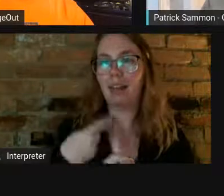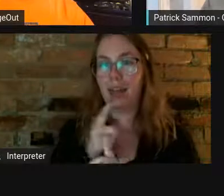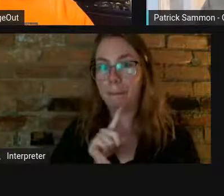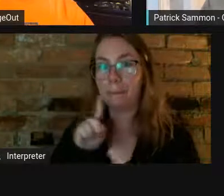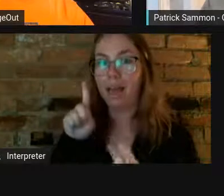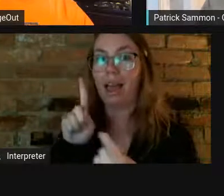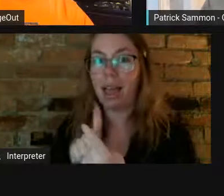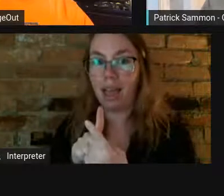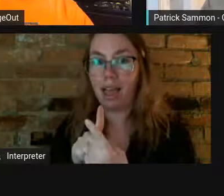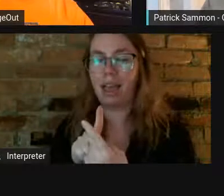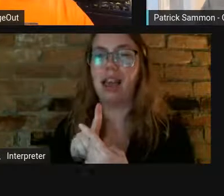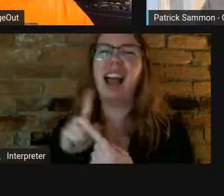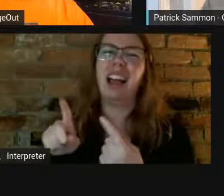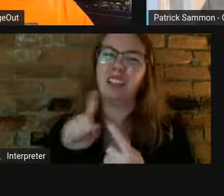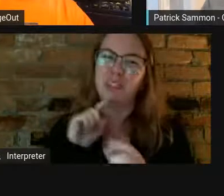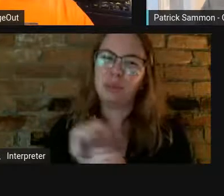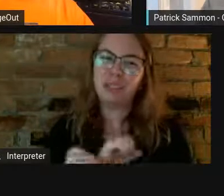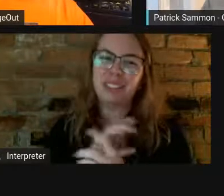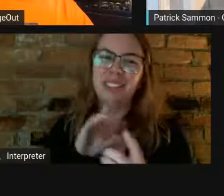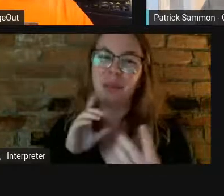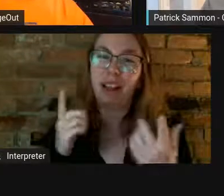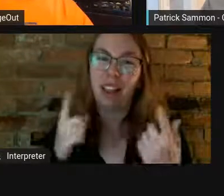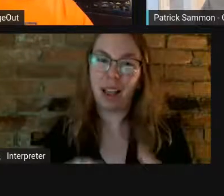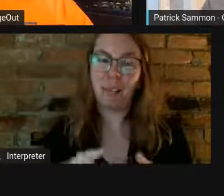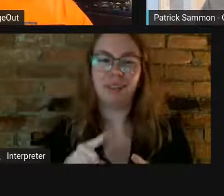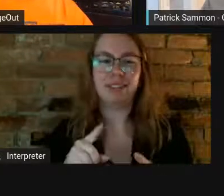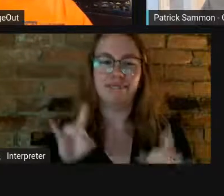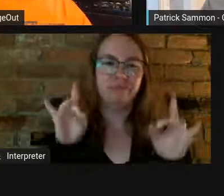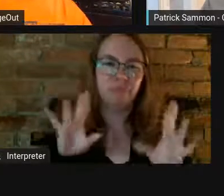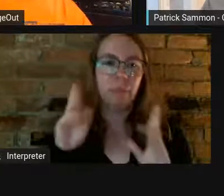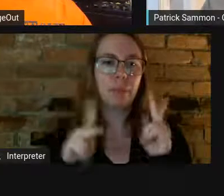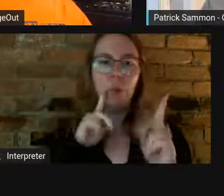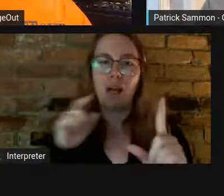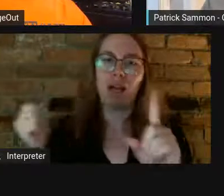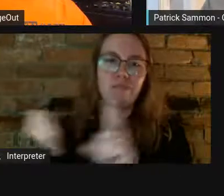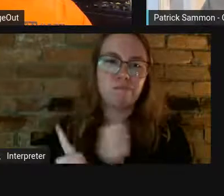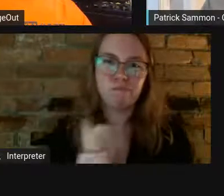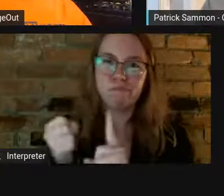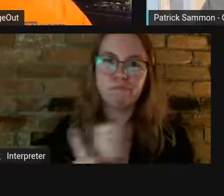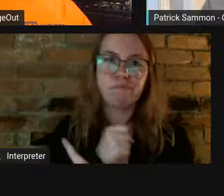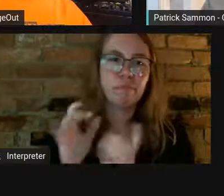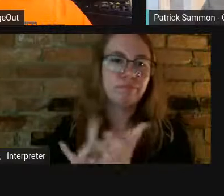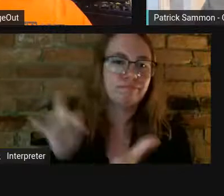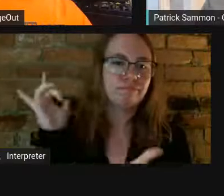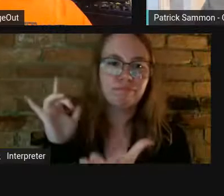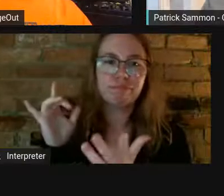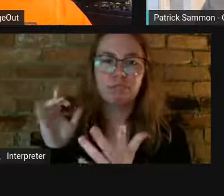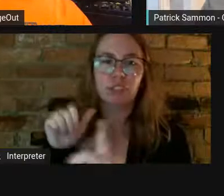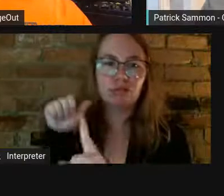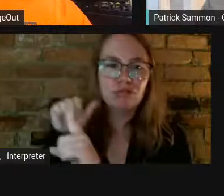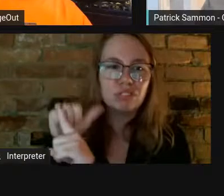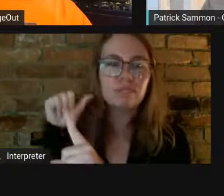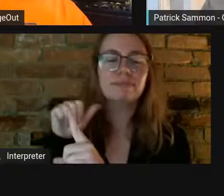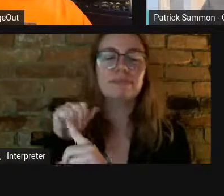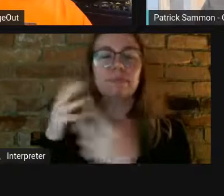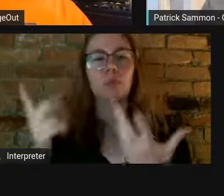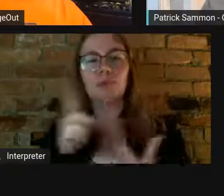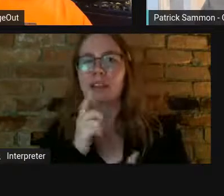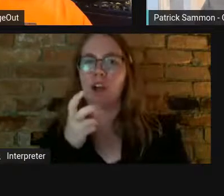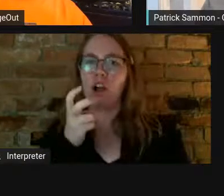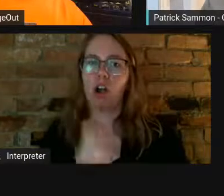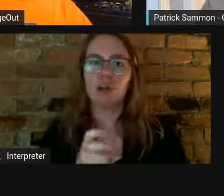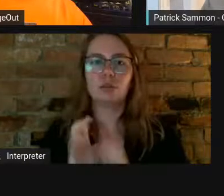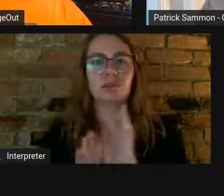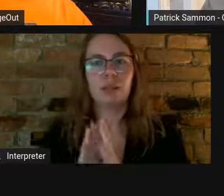thugs who will beat them up or worse. So it was very, very difficult to get people to trust us. So we had to put in a lot of prep work